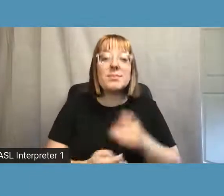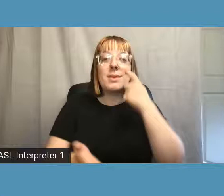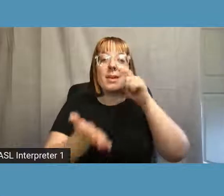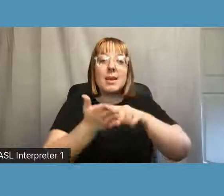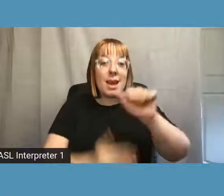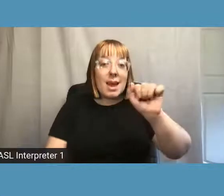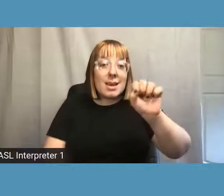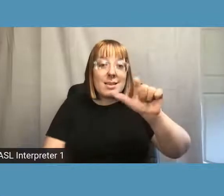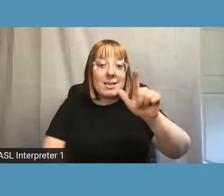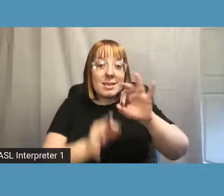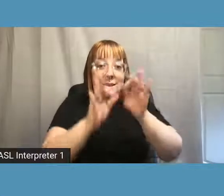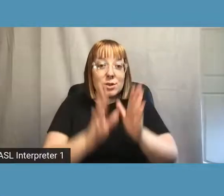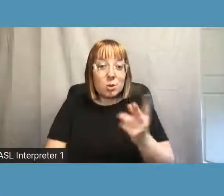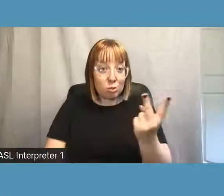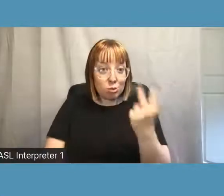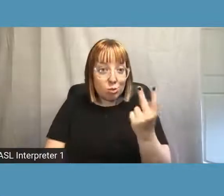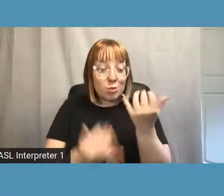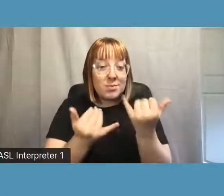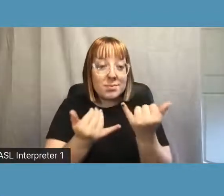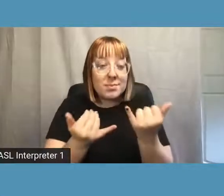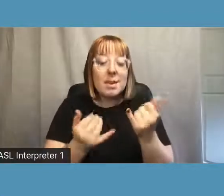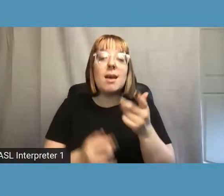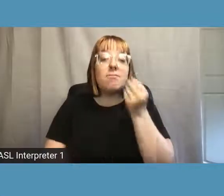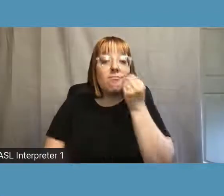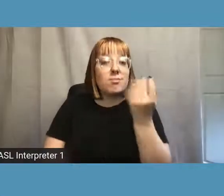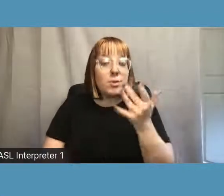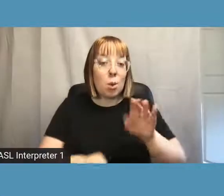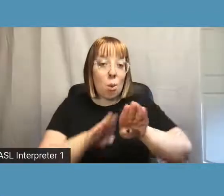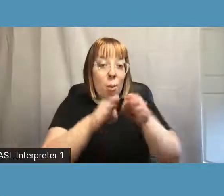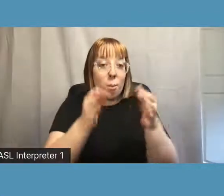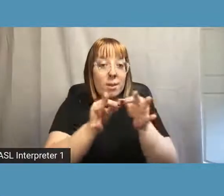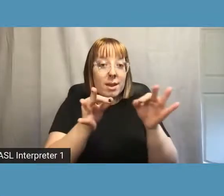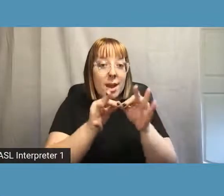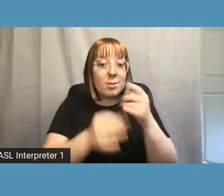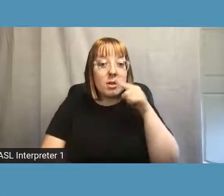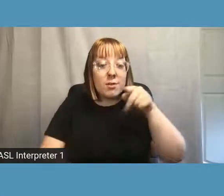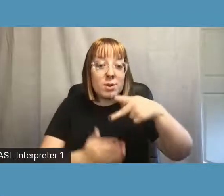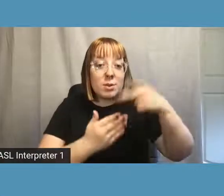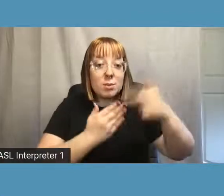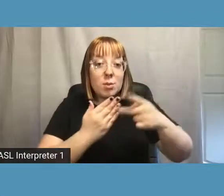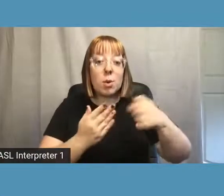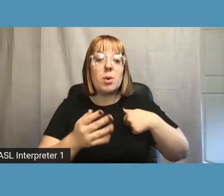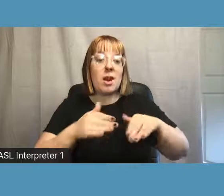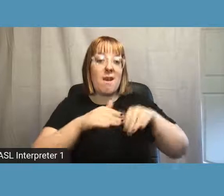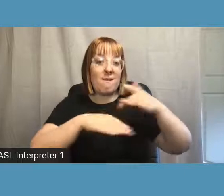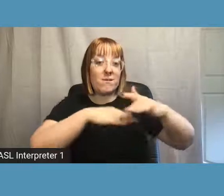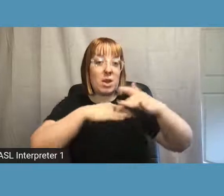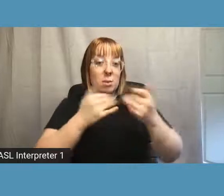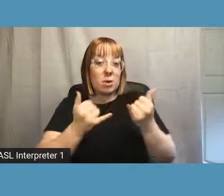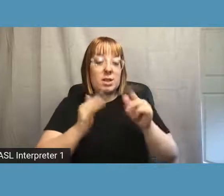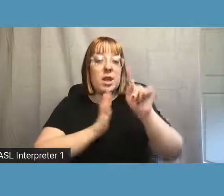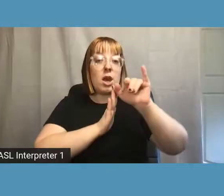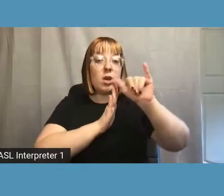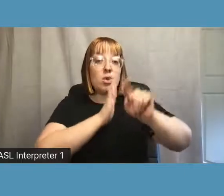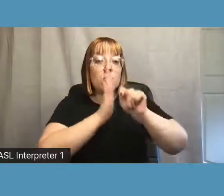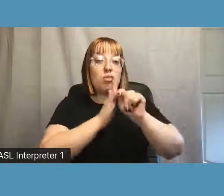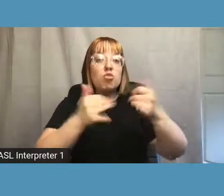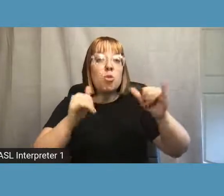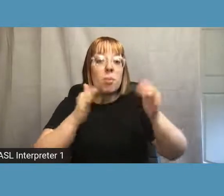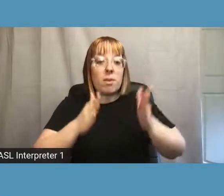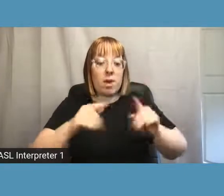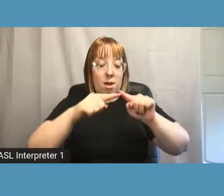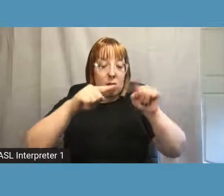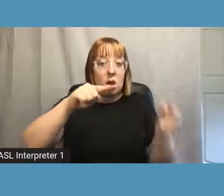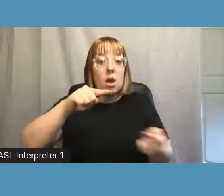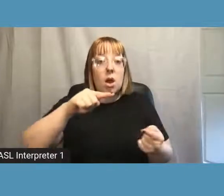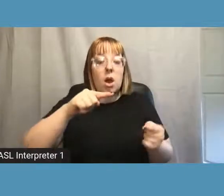ASL interpreters and let you know that captioning for this program is embedded in a box just below the YouTube player on our website with controls to